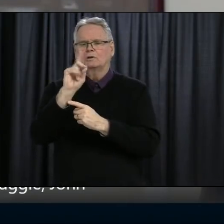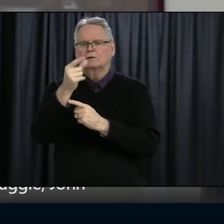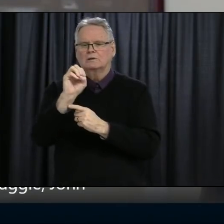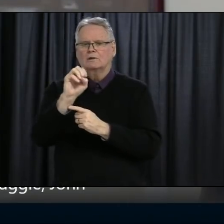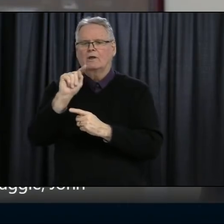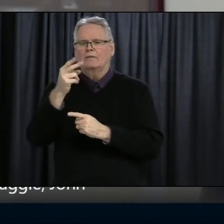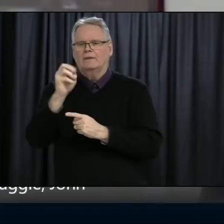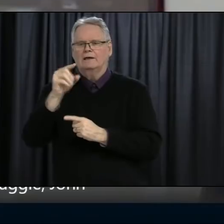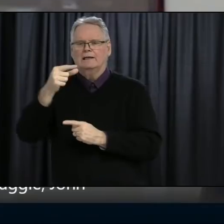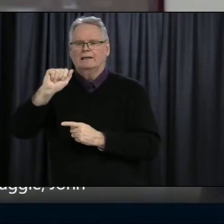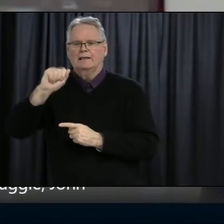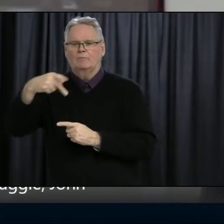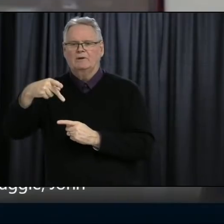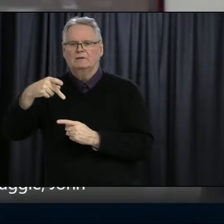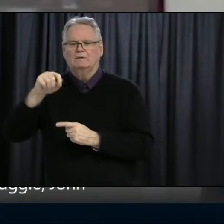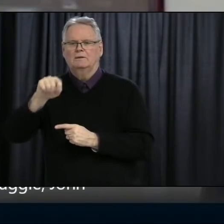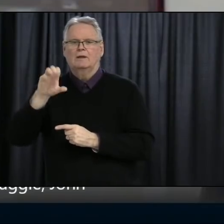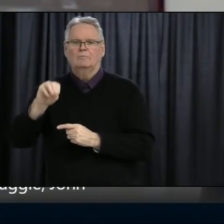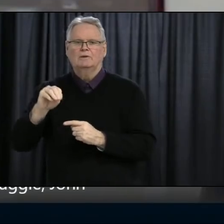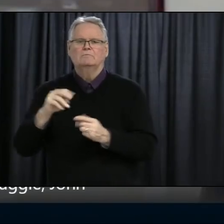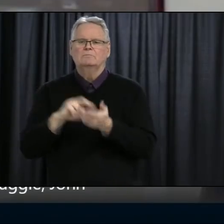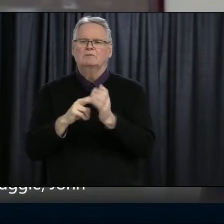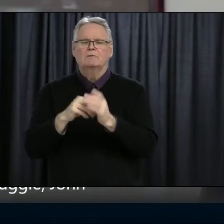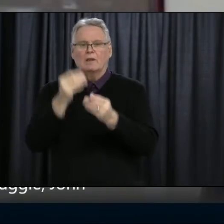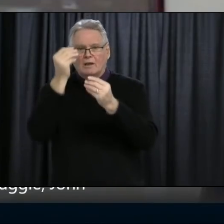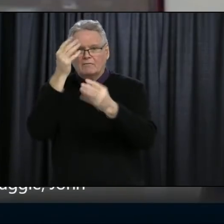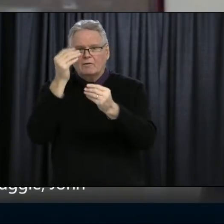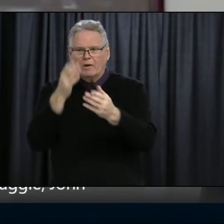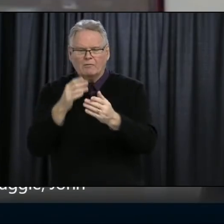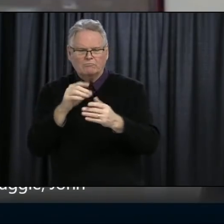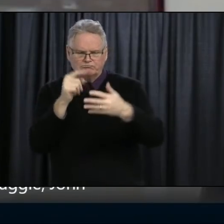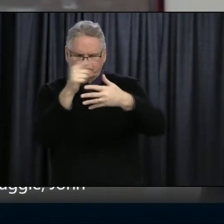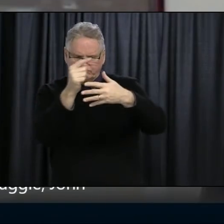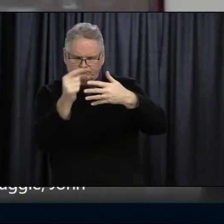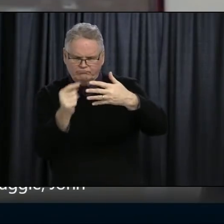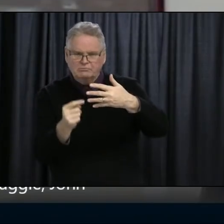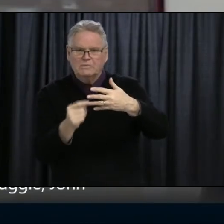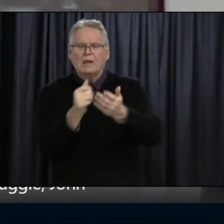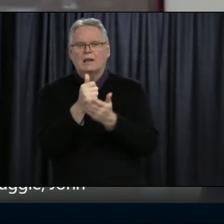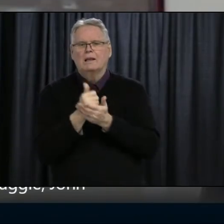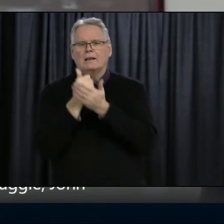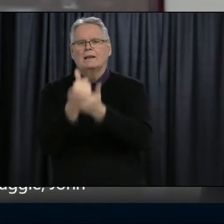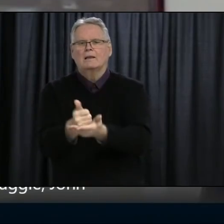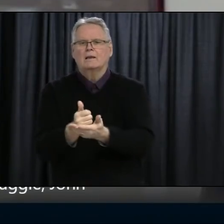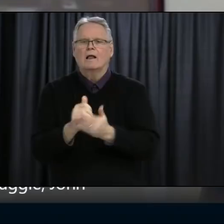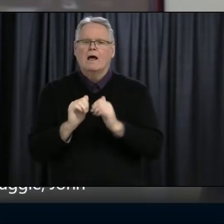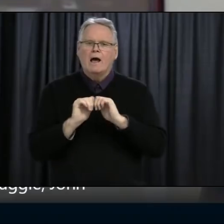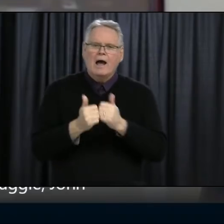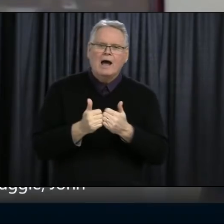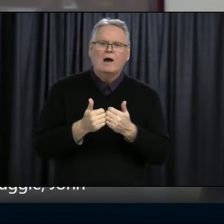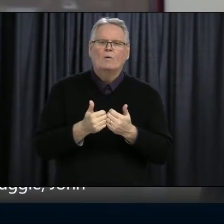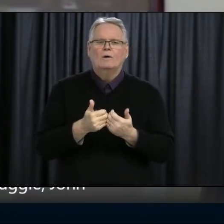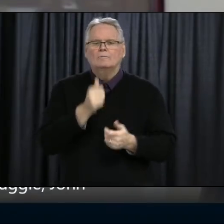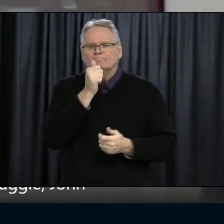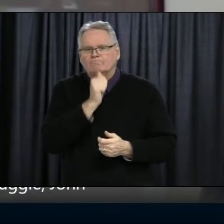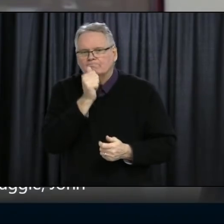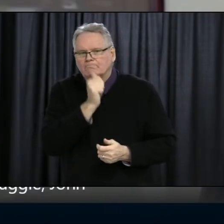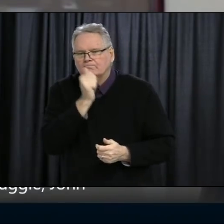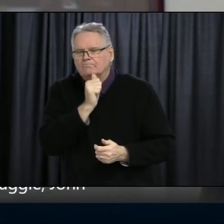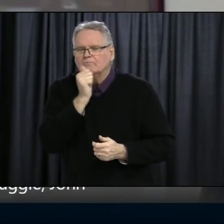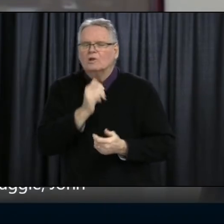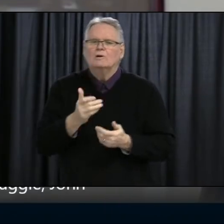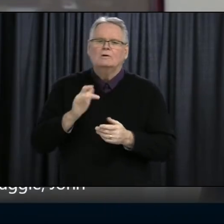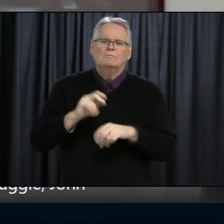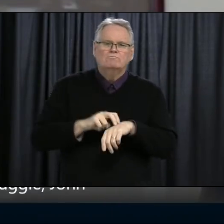advice on how to cope with anxiety, how to cope with stress and uncertainty, and how to deal with the situation